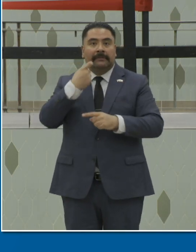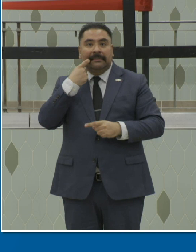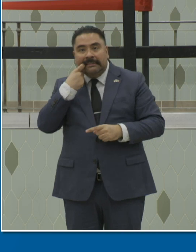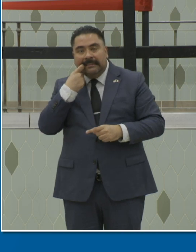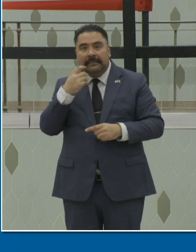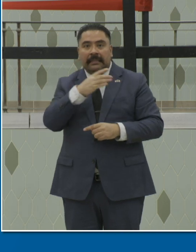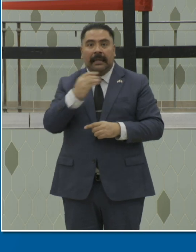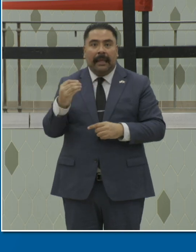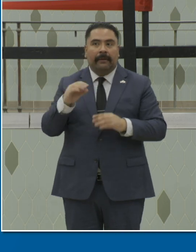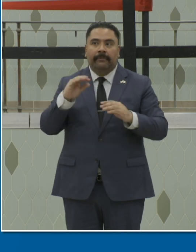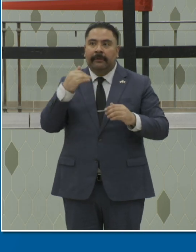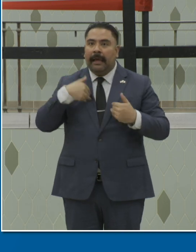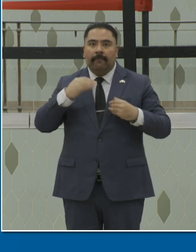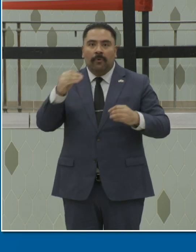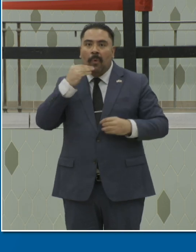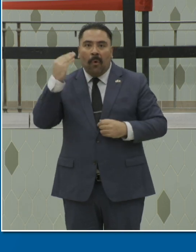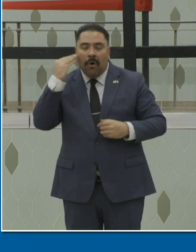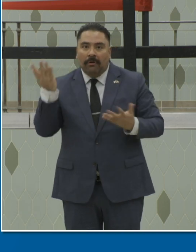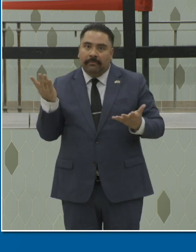And so pardon me for wanting to be